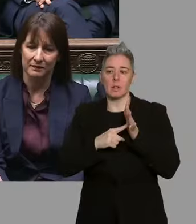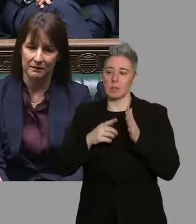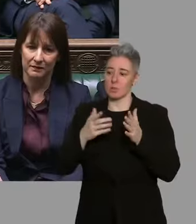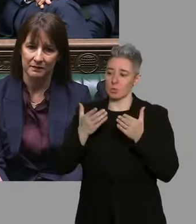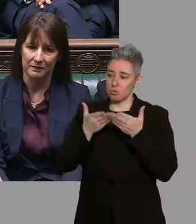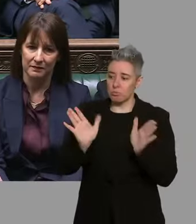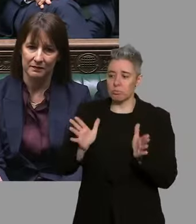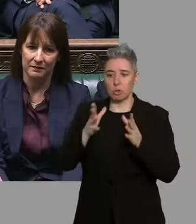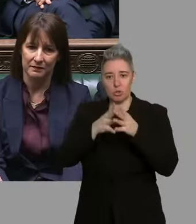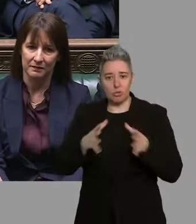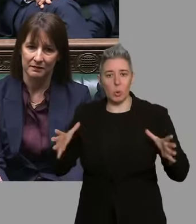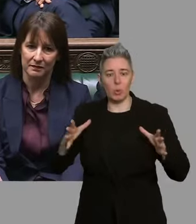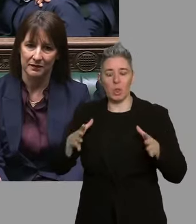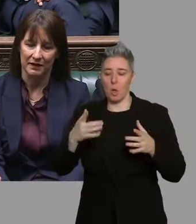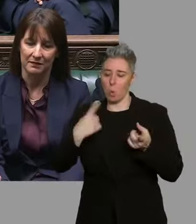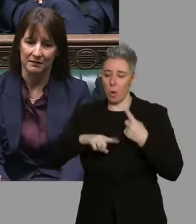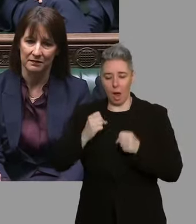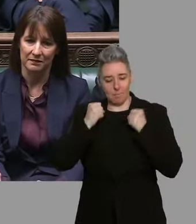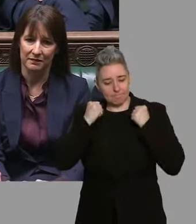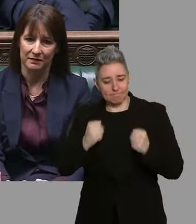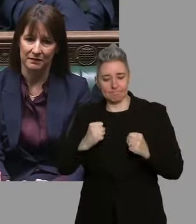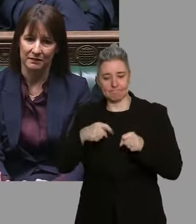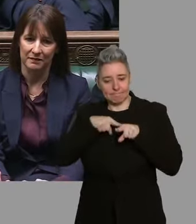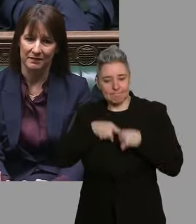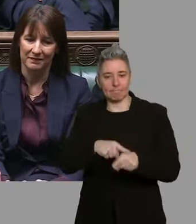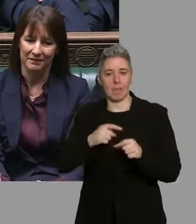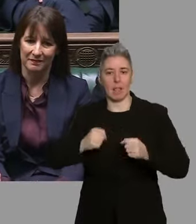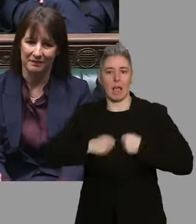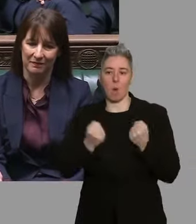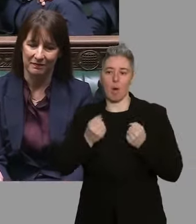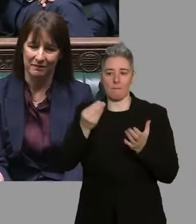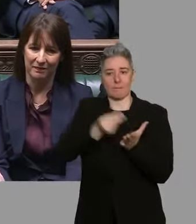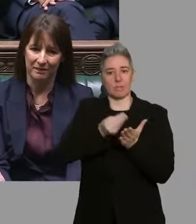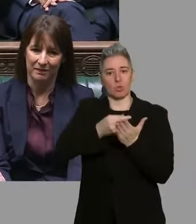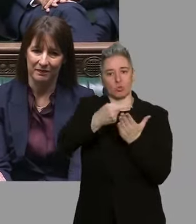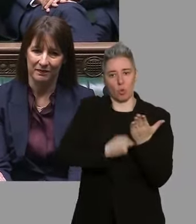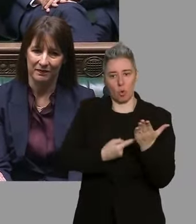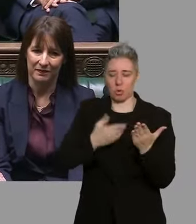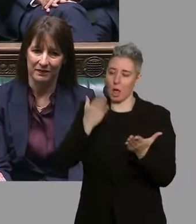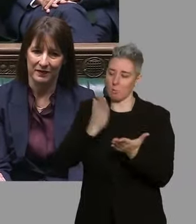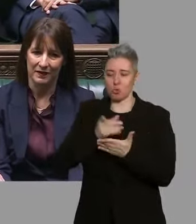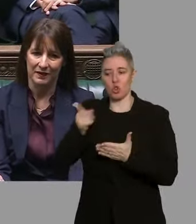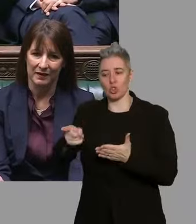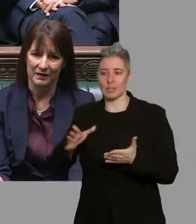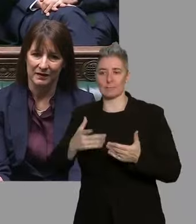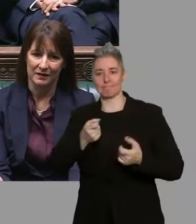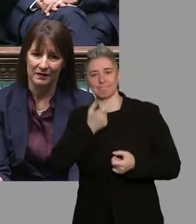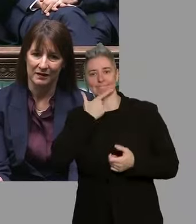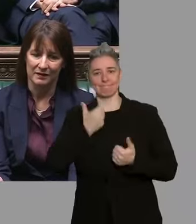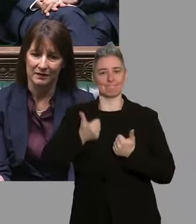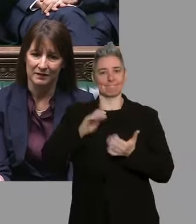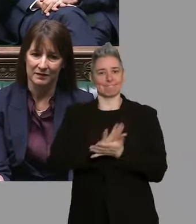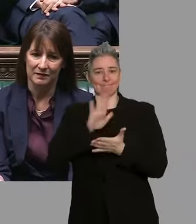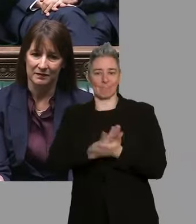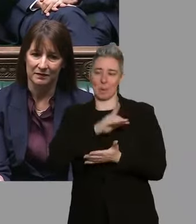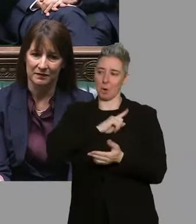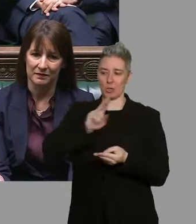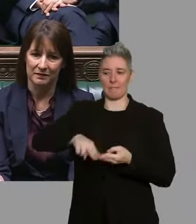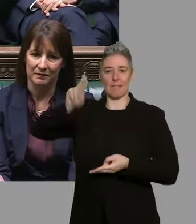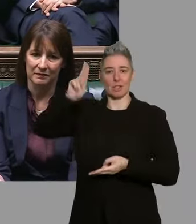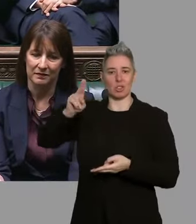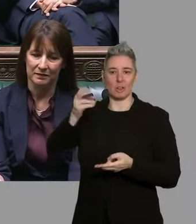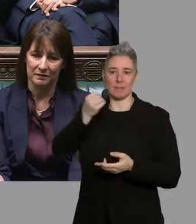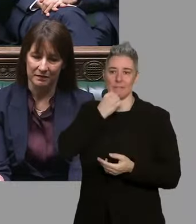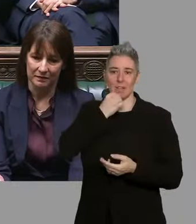the inflation figures from this morning. But contrast that with the party opposite. They weren't brave enough in government